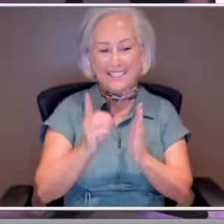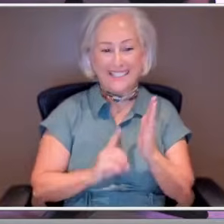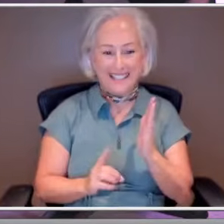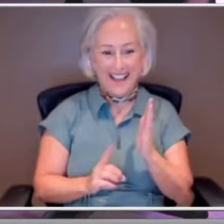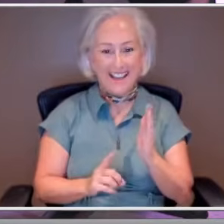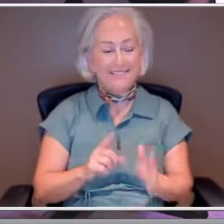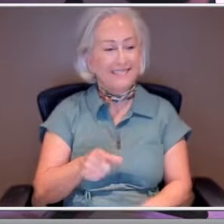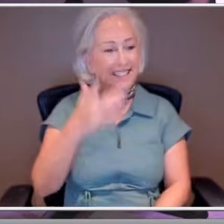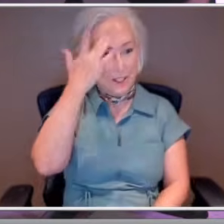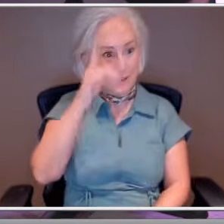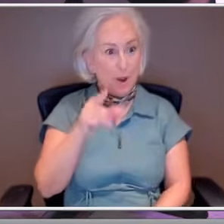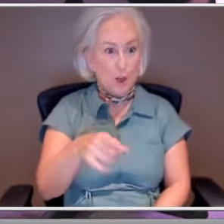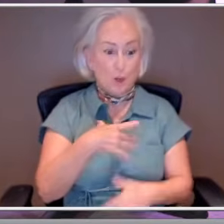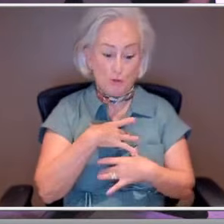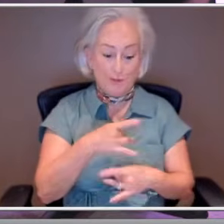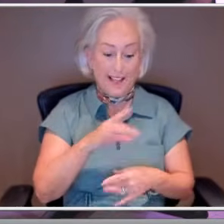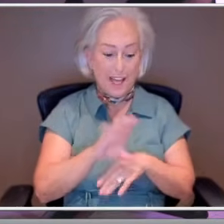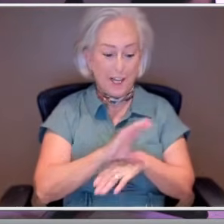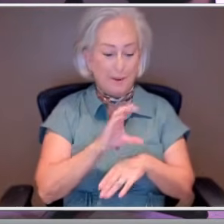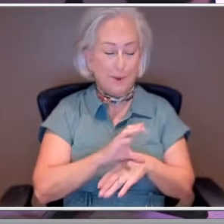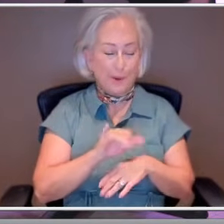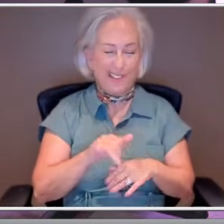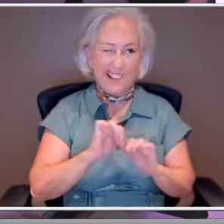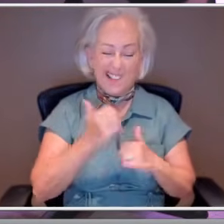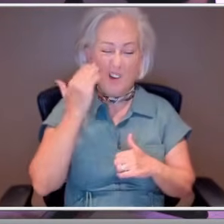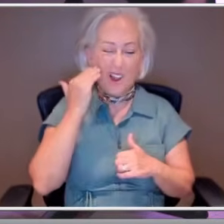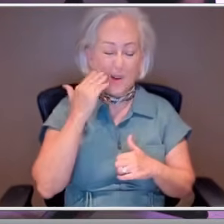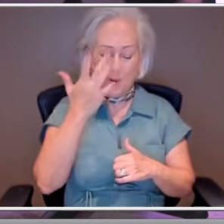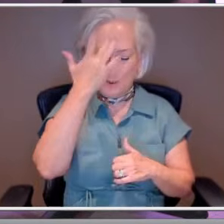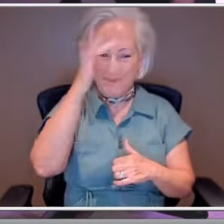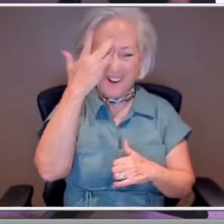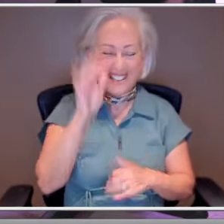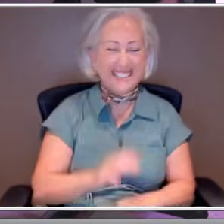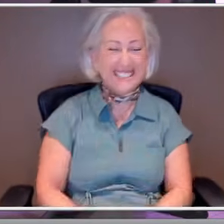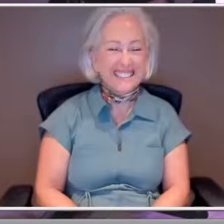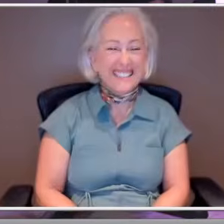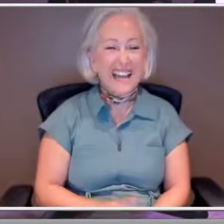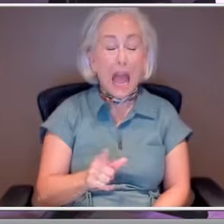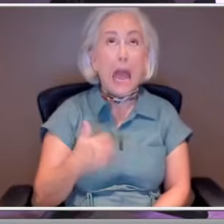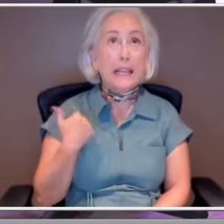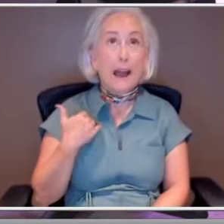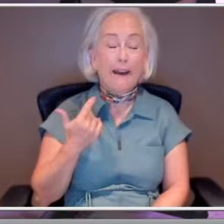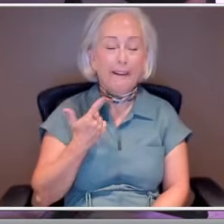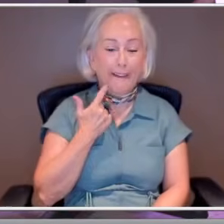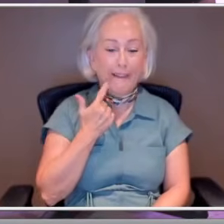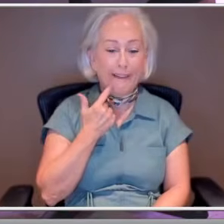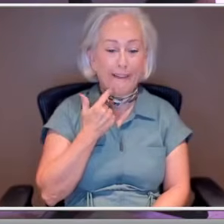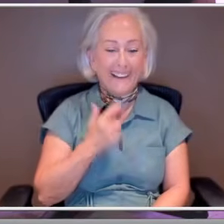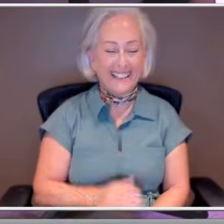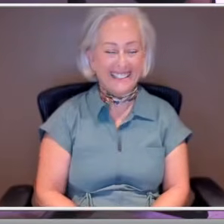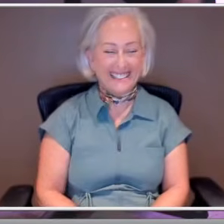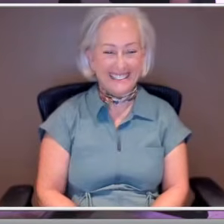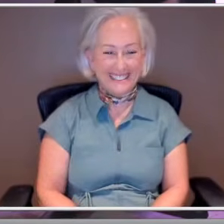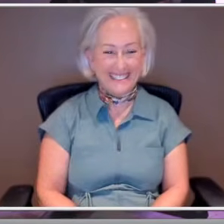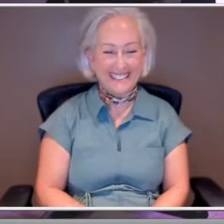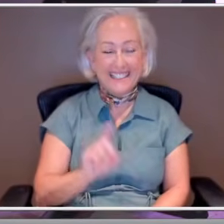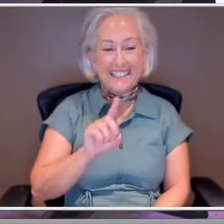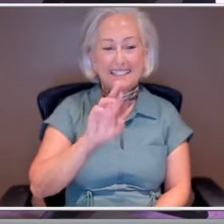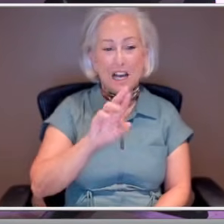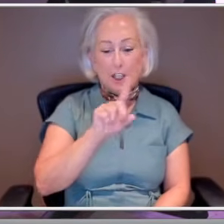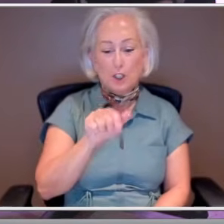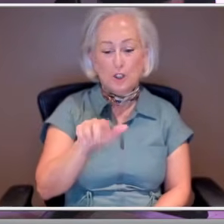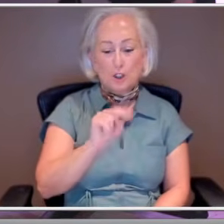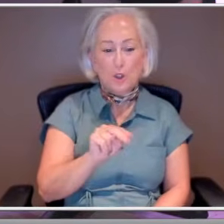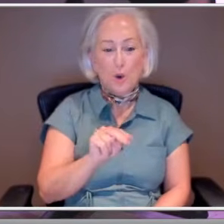like computers. That's how I know you're smart. And much younger than me. Dr. Zorn, we talk a lot